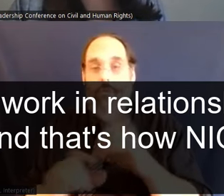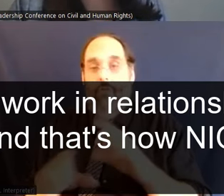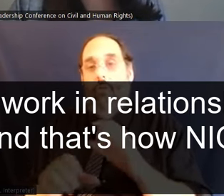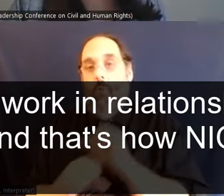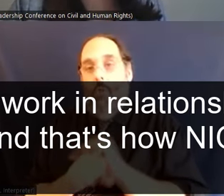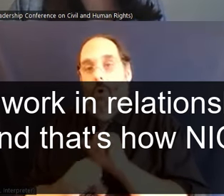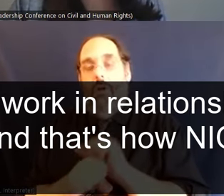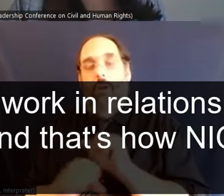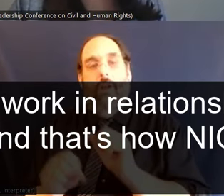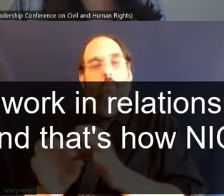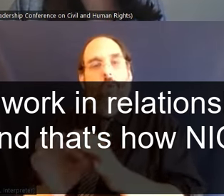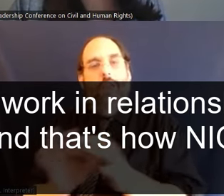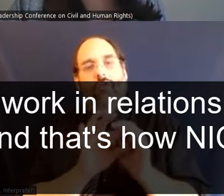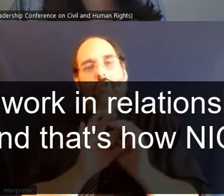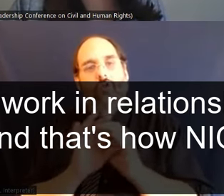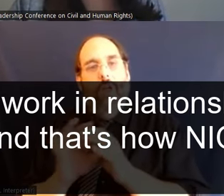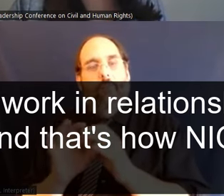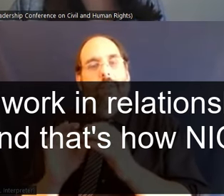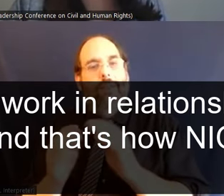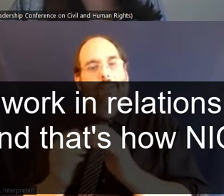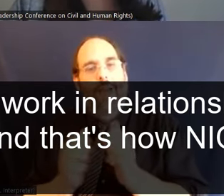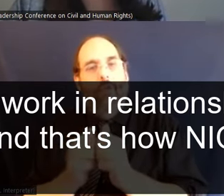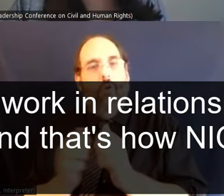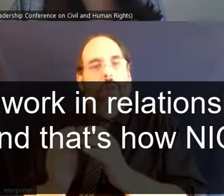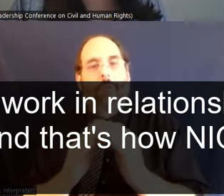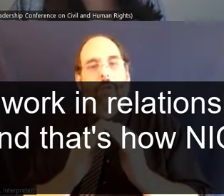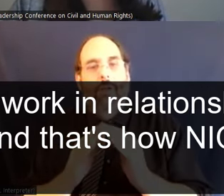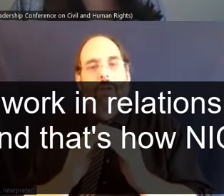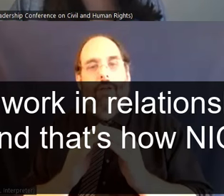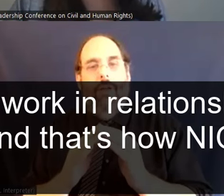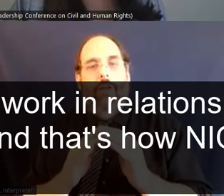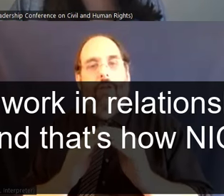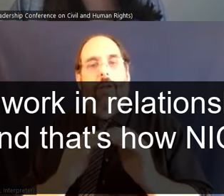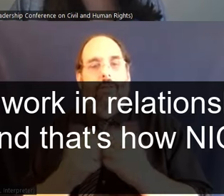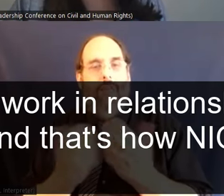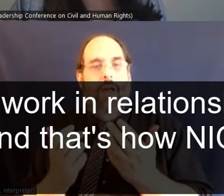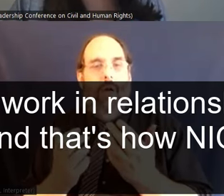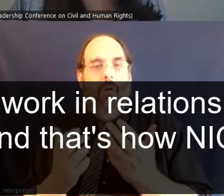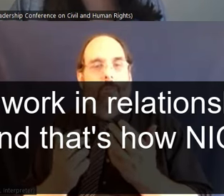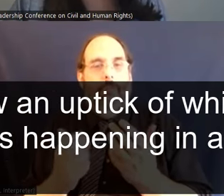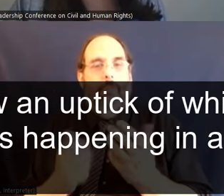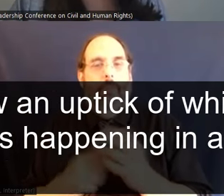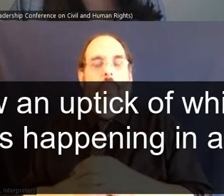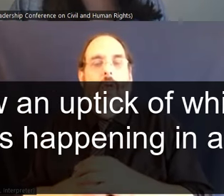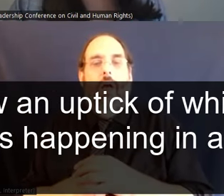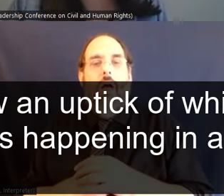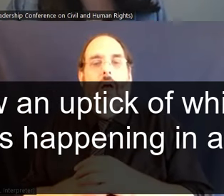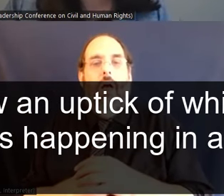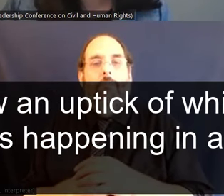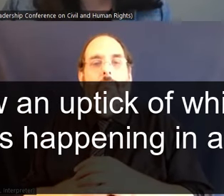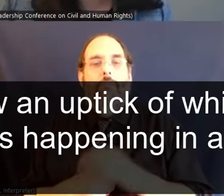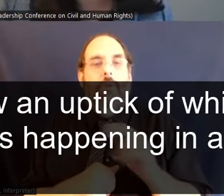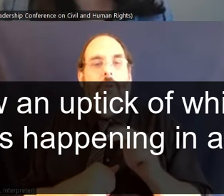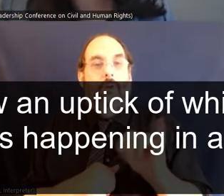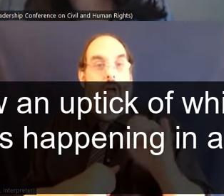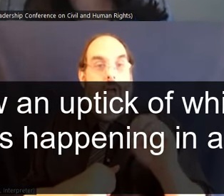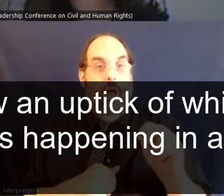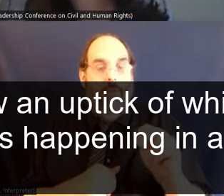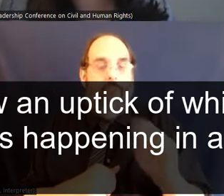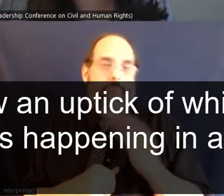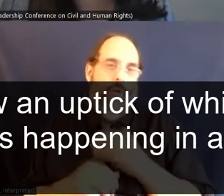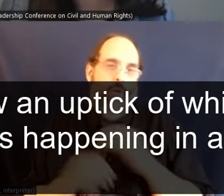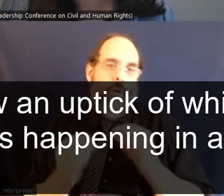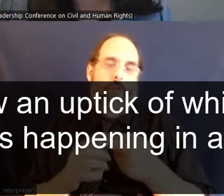in relationship and community. And that's how NIAID got its start. 25 years ago, we saw an